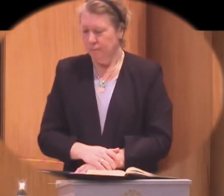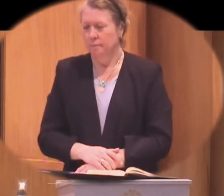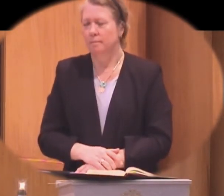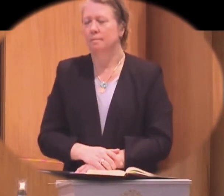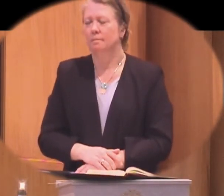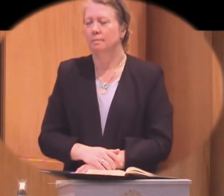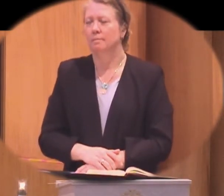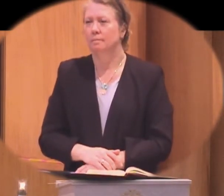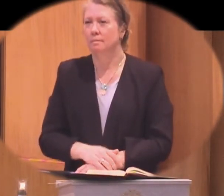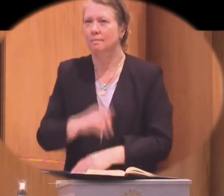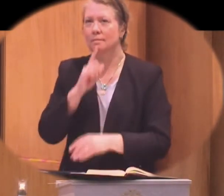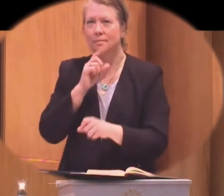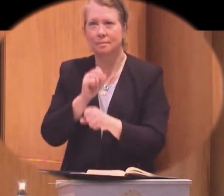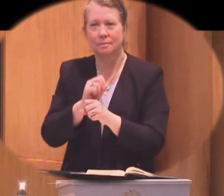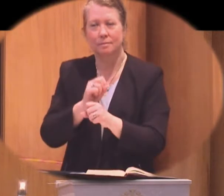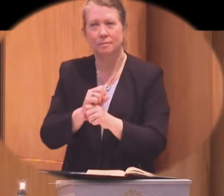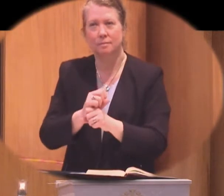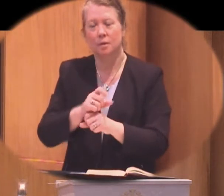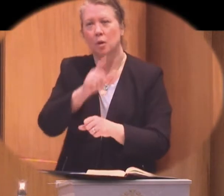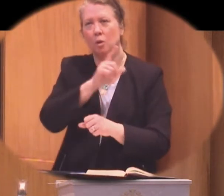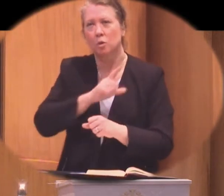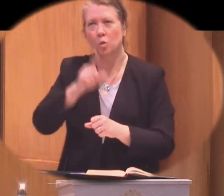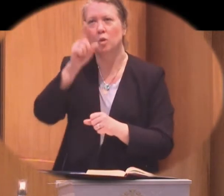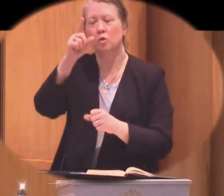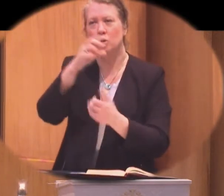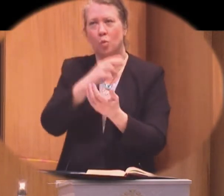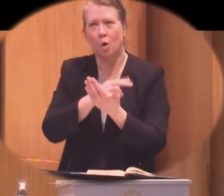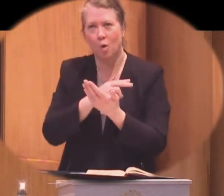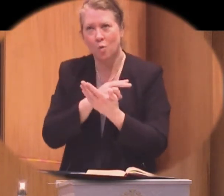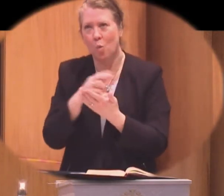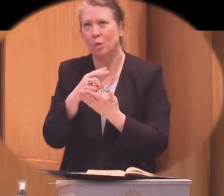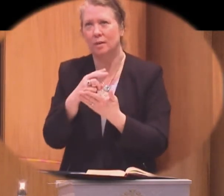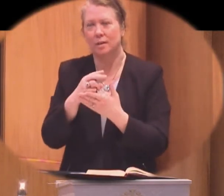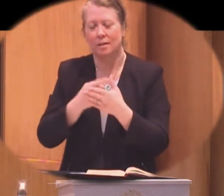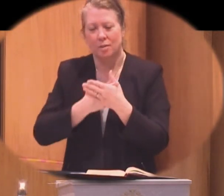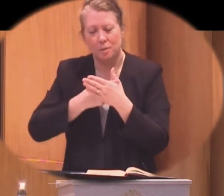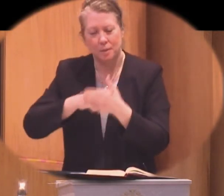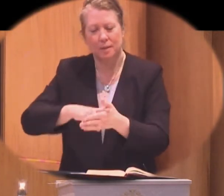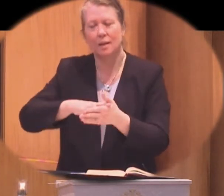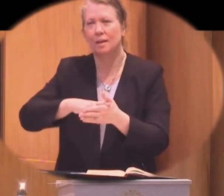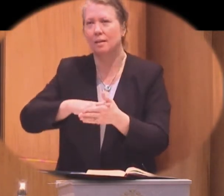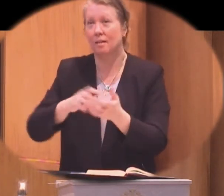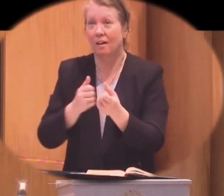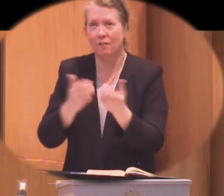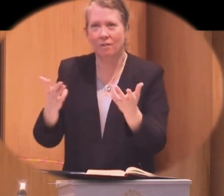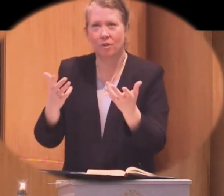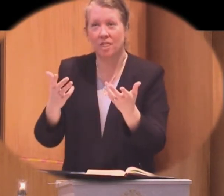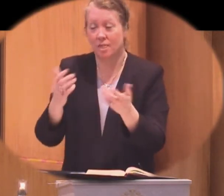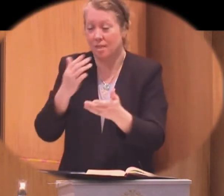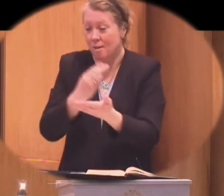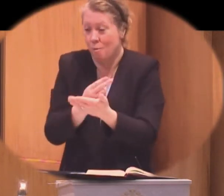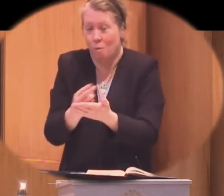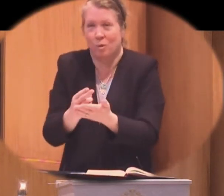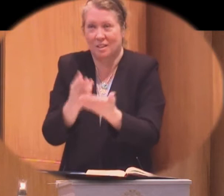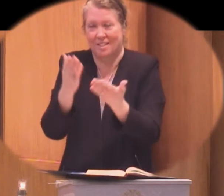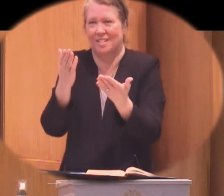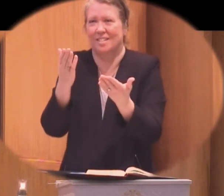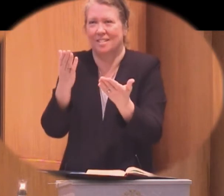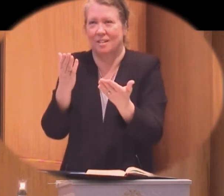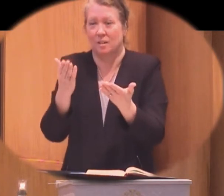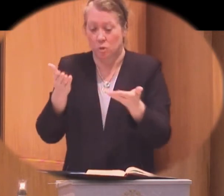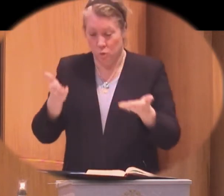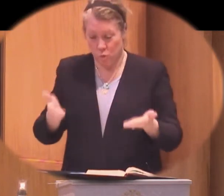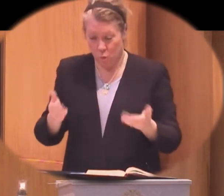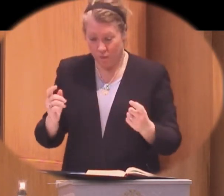And you are indeed holy, O Lord, the fount of all holiness. Make holy, therefore, these gifts,